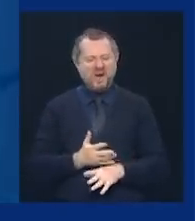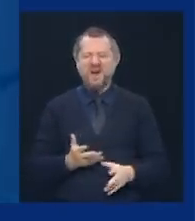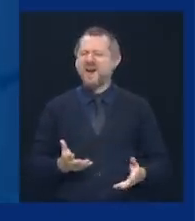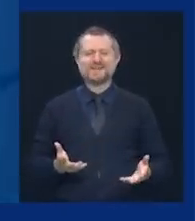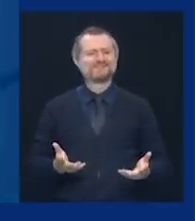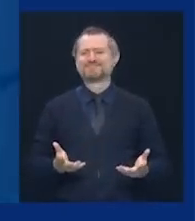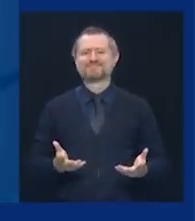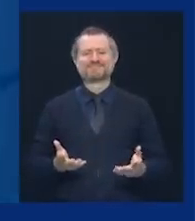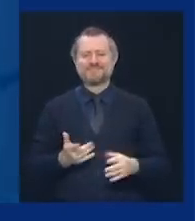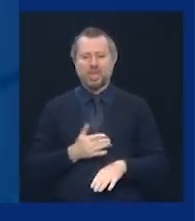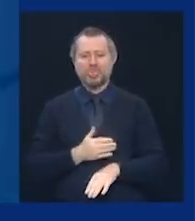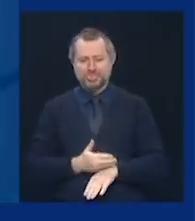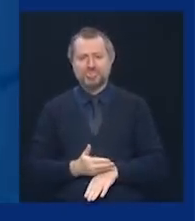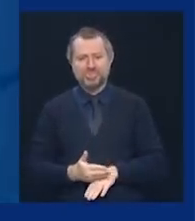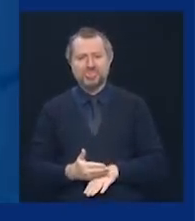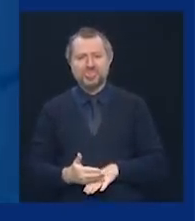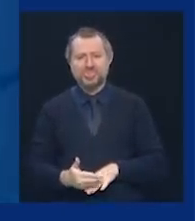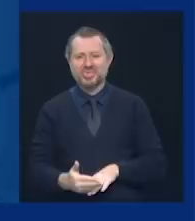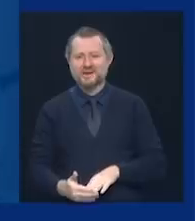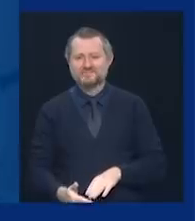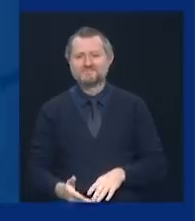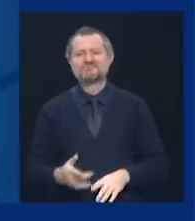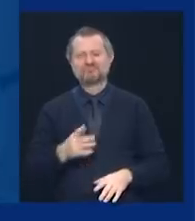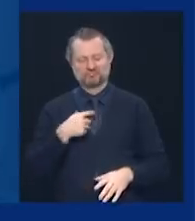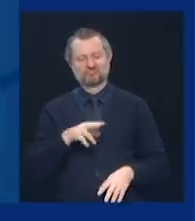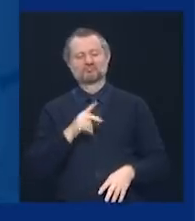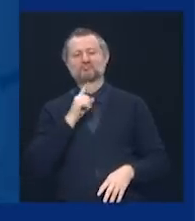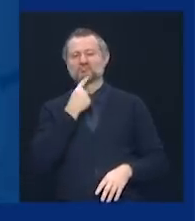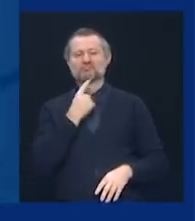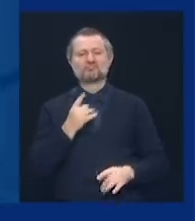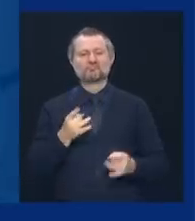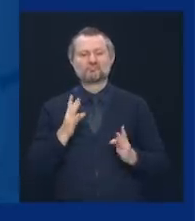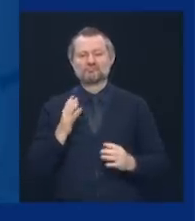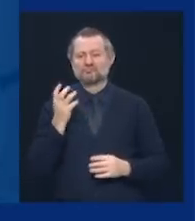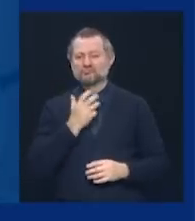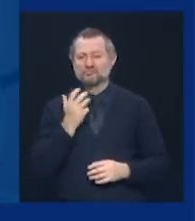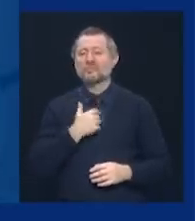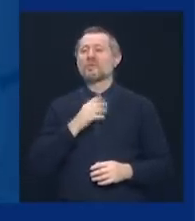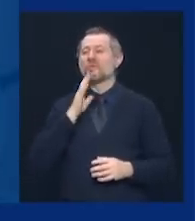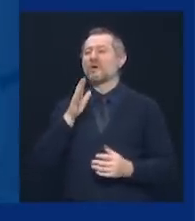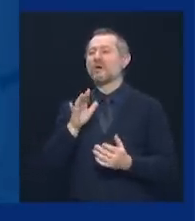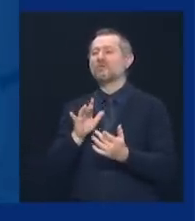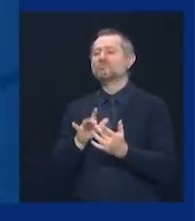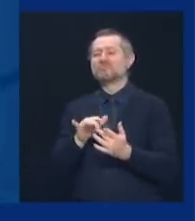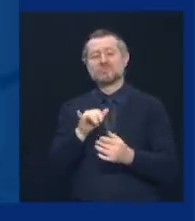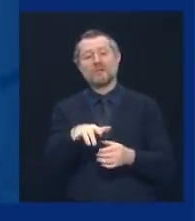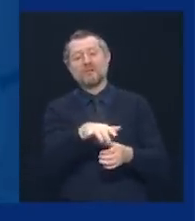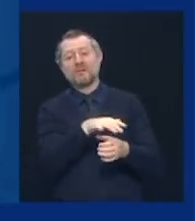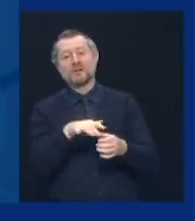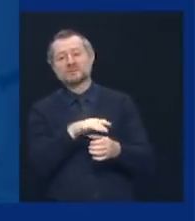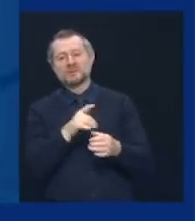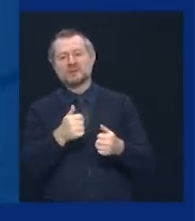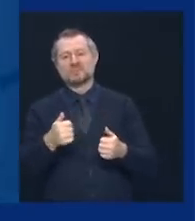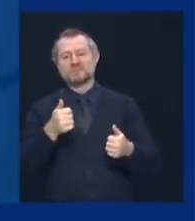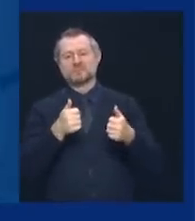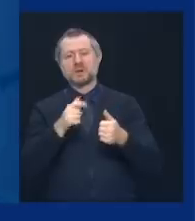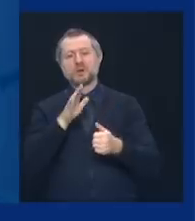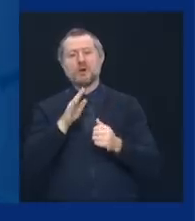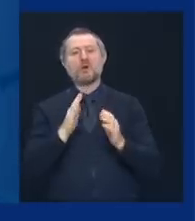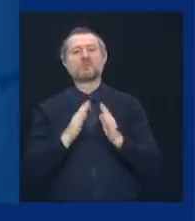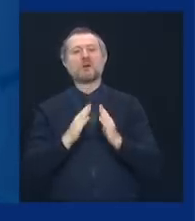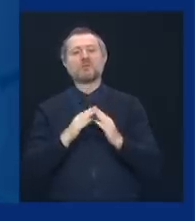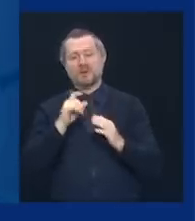serious concern for us. I'm going to be speaking to the elected officials in the Finger Lakes and to the